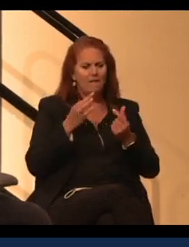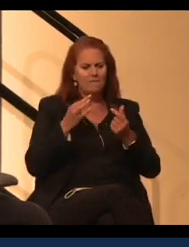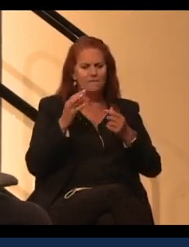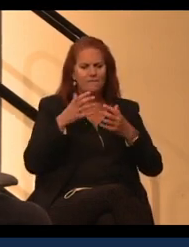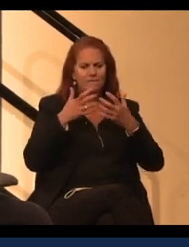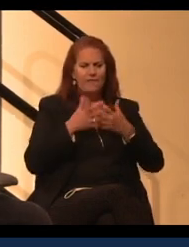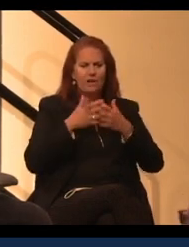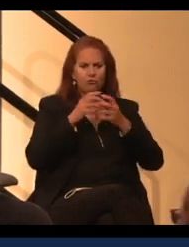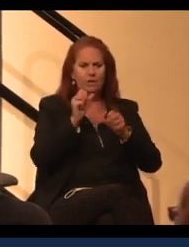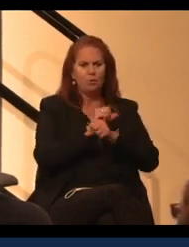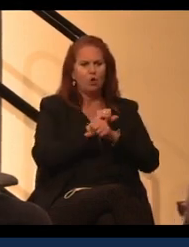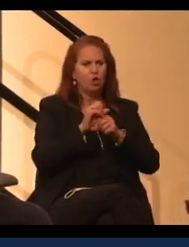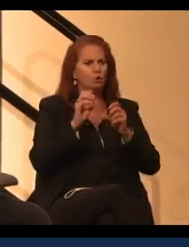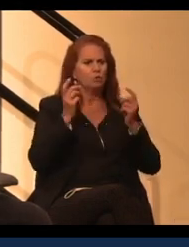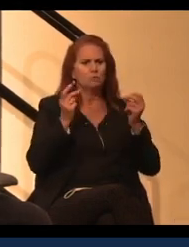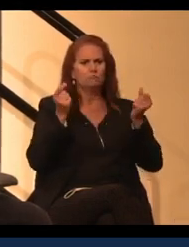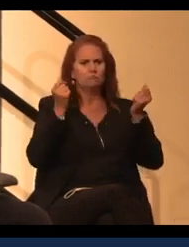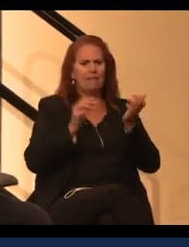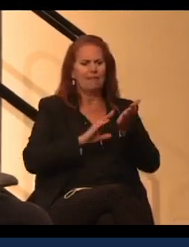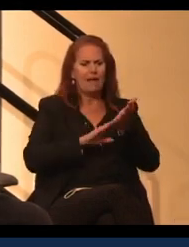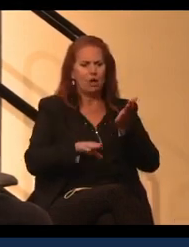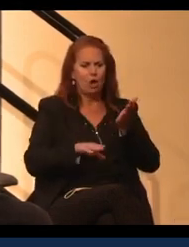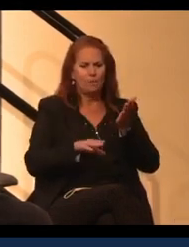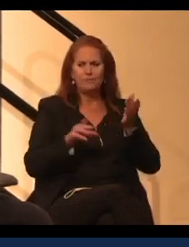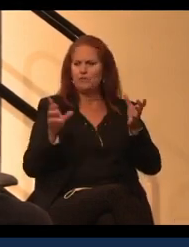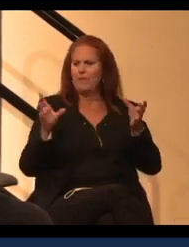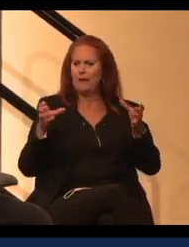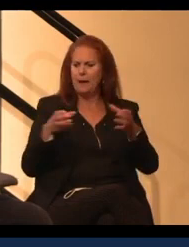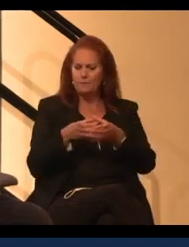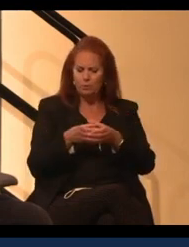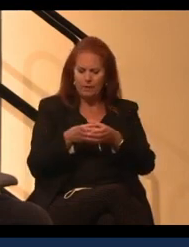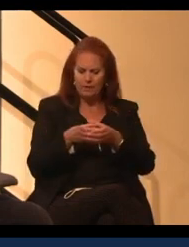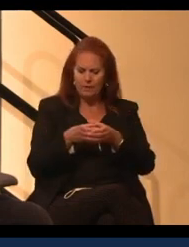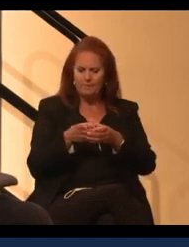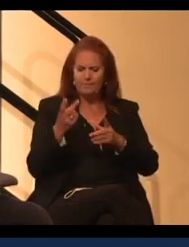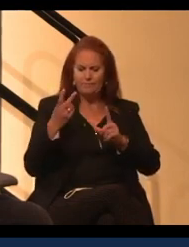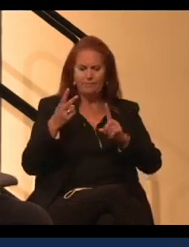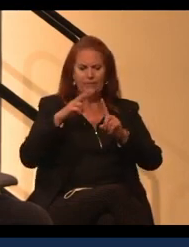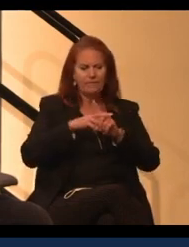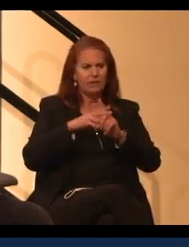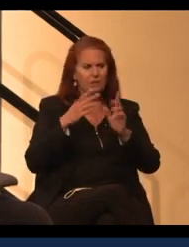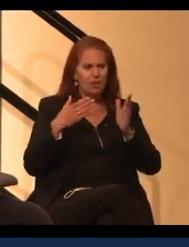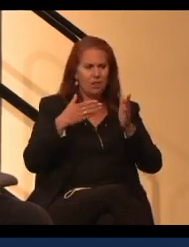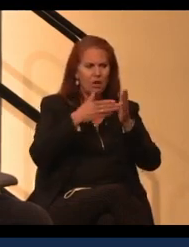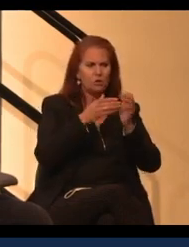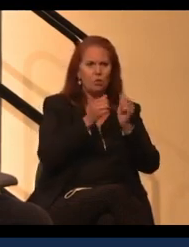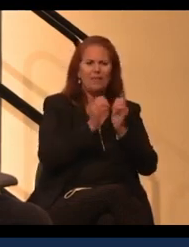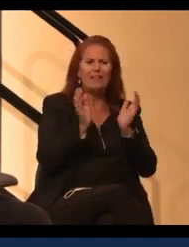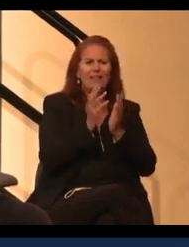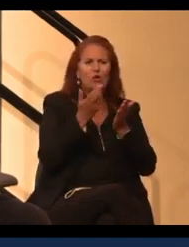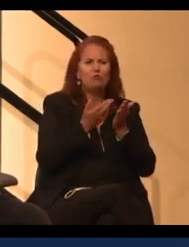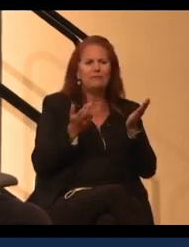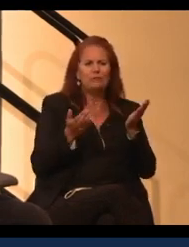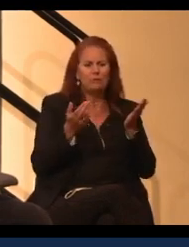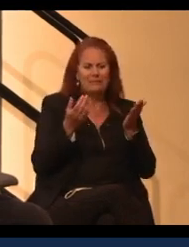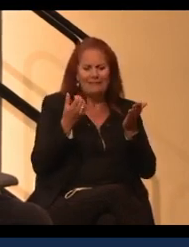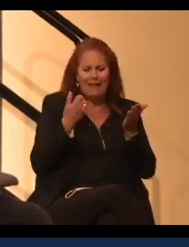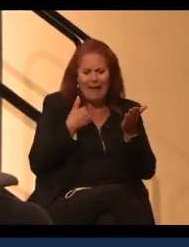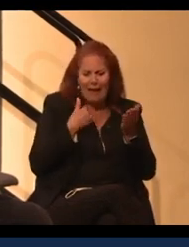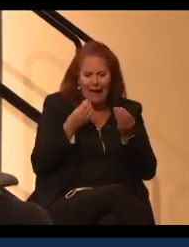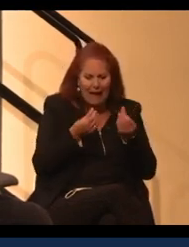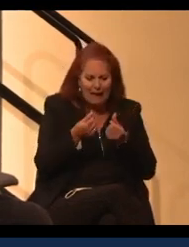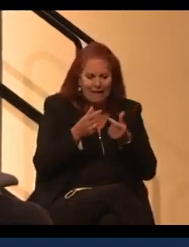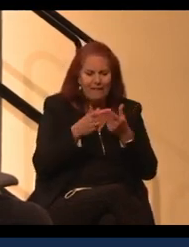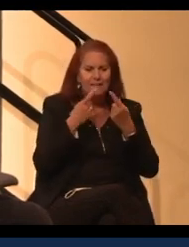workers were suddenly let go. And so they had come together, filed a lawsuit with the little resources they had, which